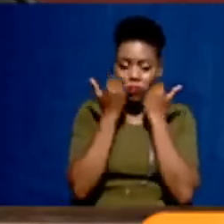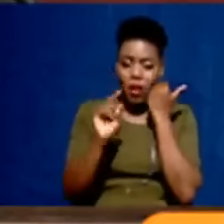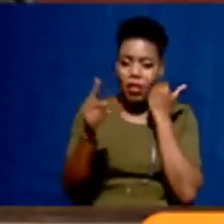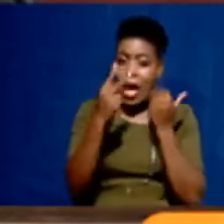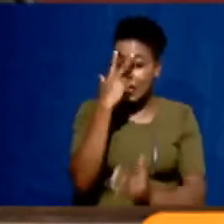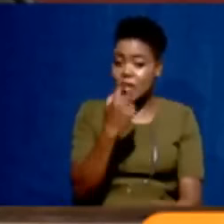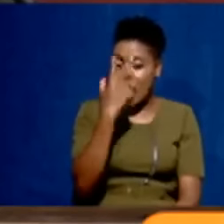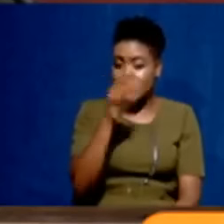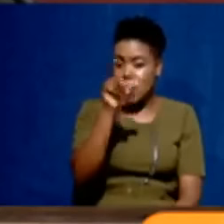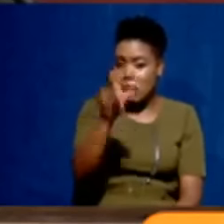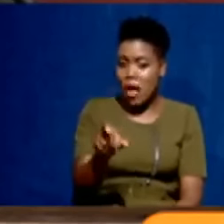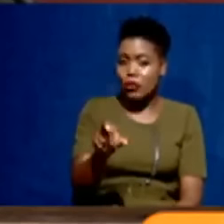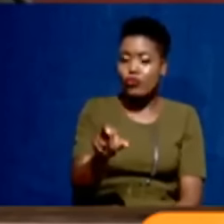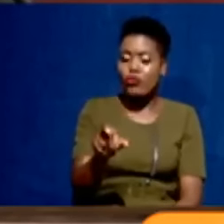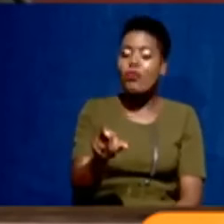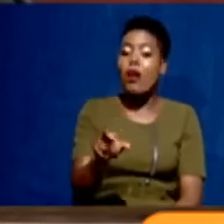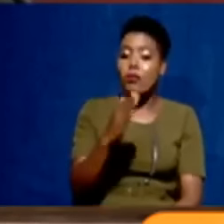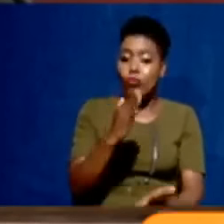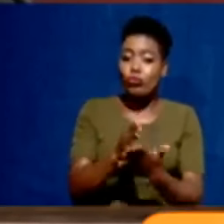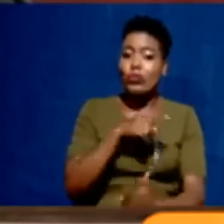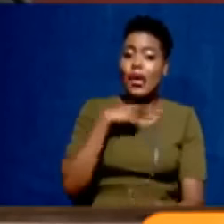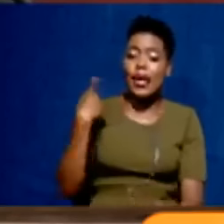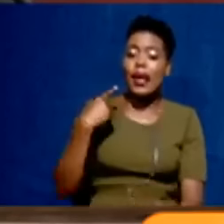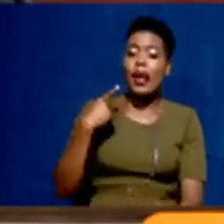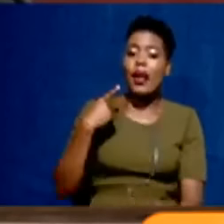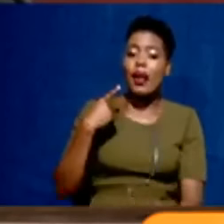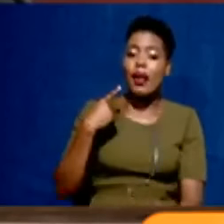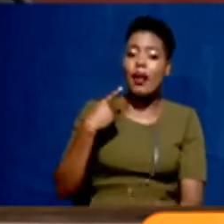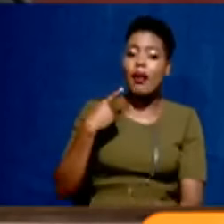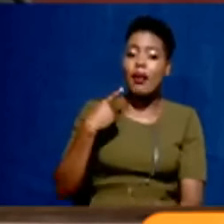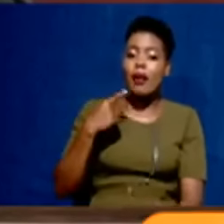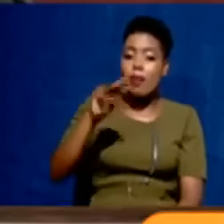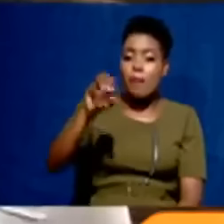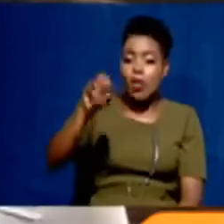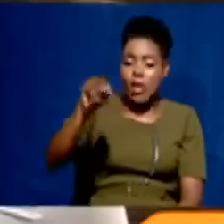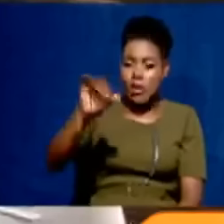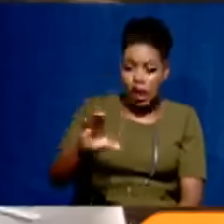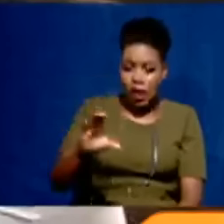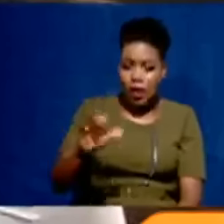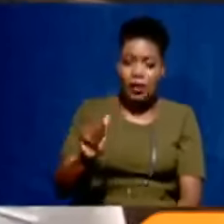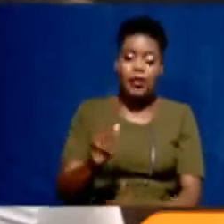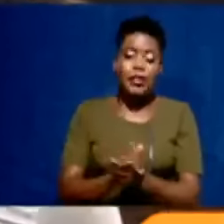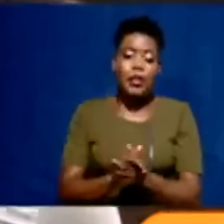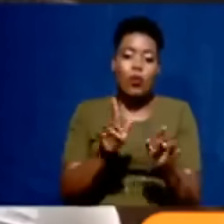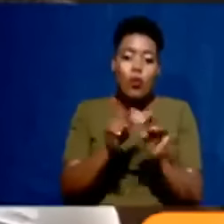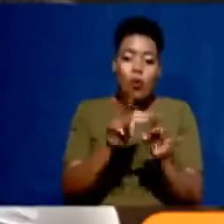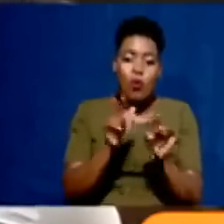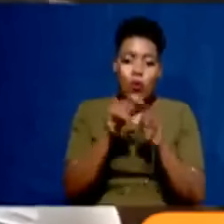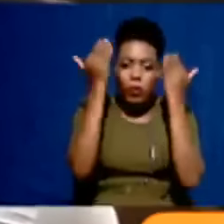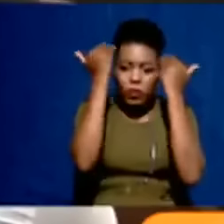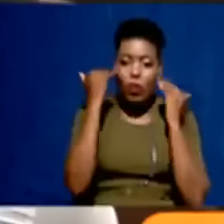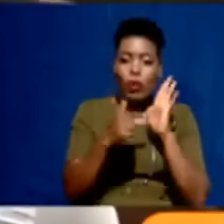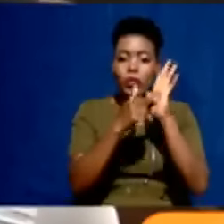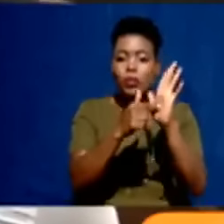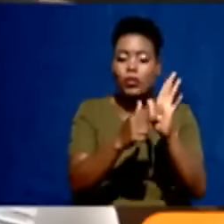accused person was known to the deceased prior to her death. Upande wa mashtaka pia ulithibitisha